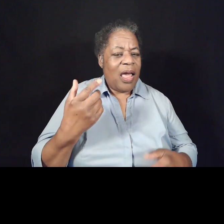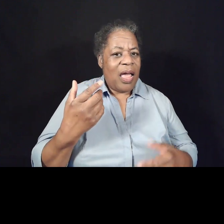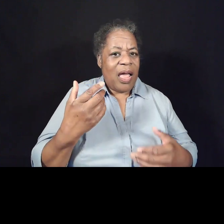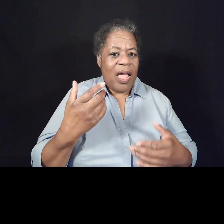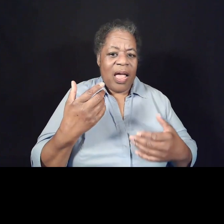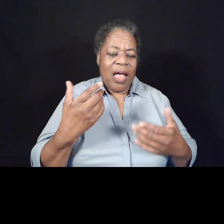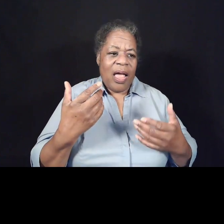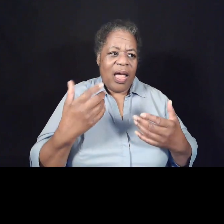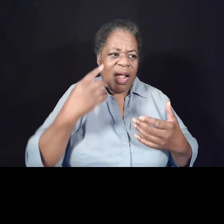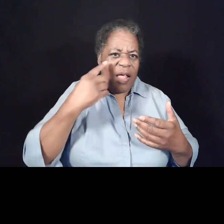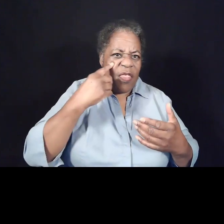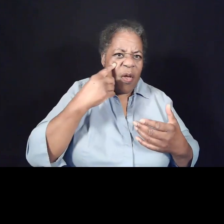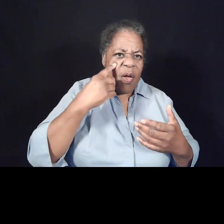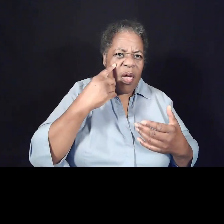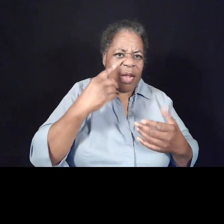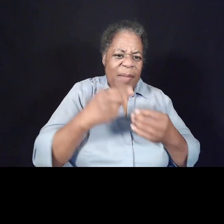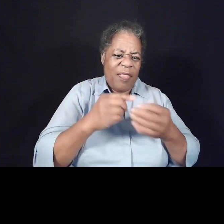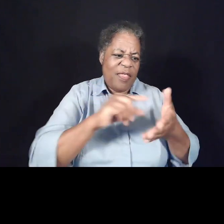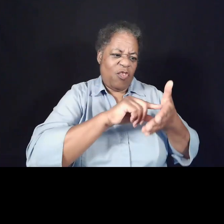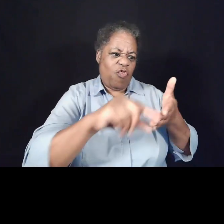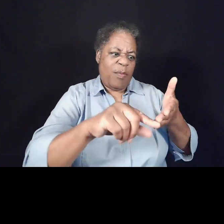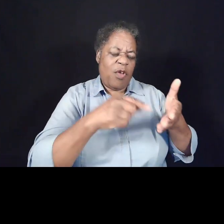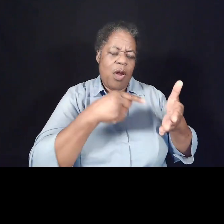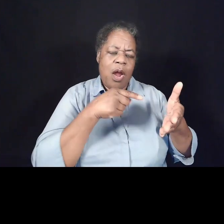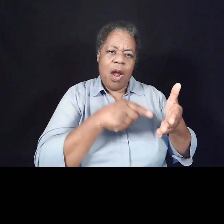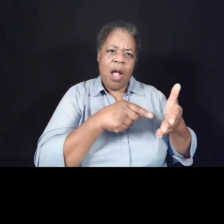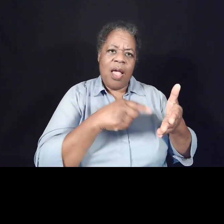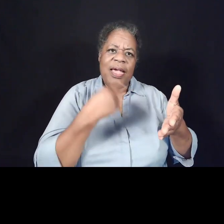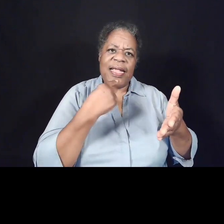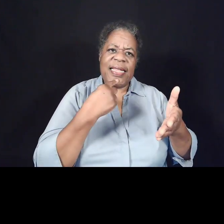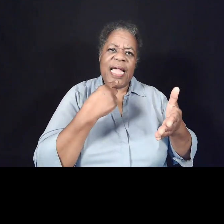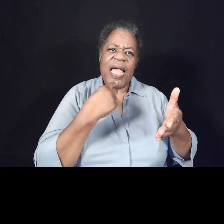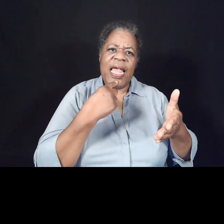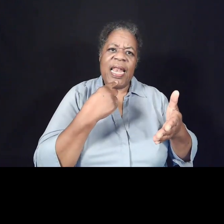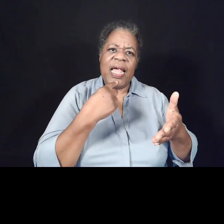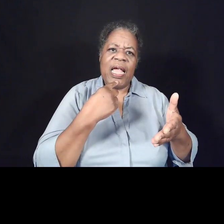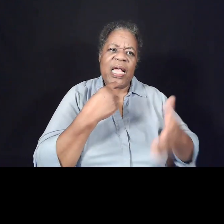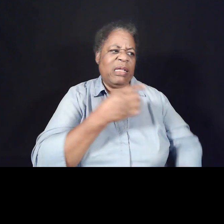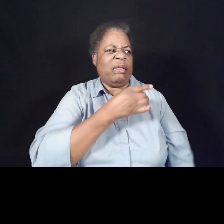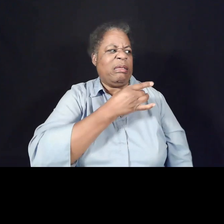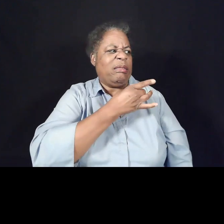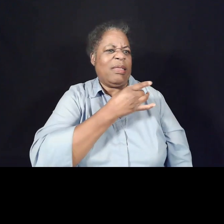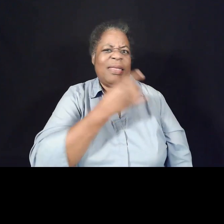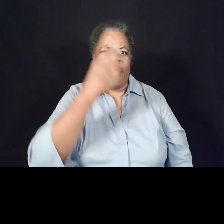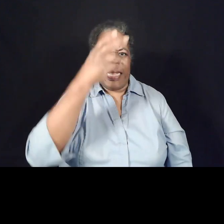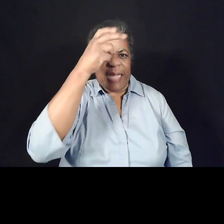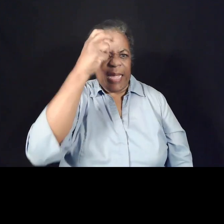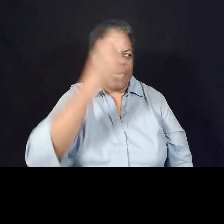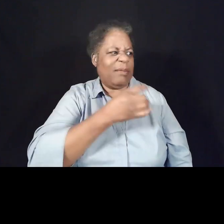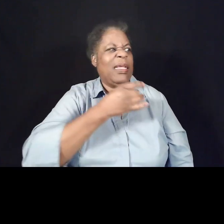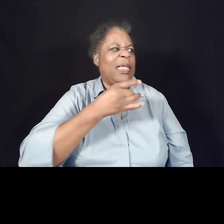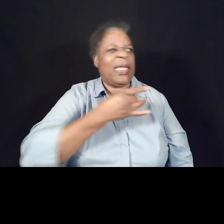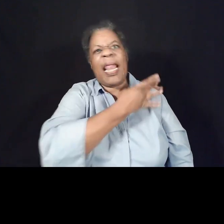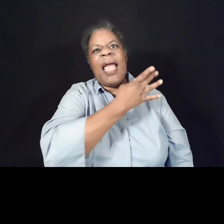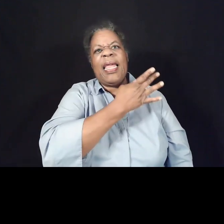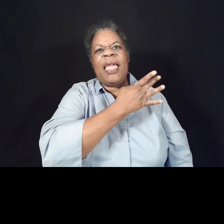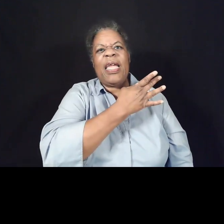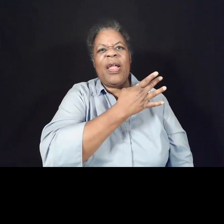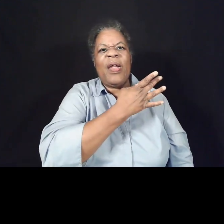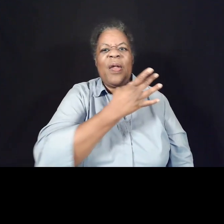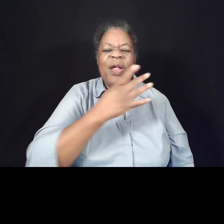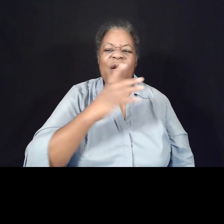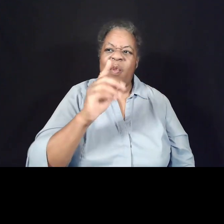then I thought about this text, actually, and I said out loud on my porch, "Get out of here, Satan." Turned and went back